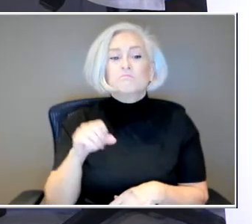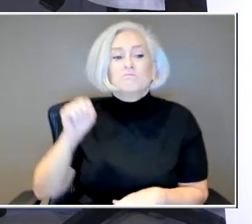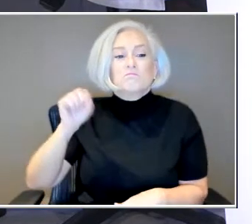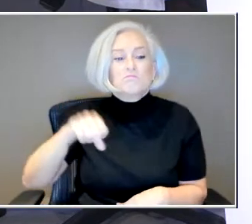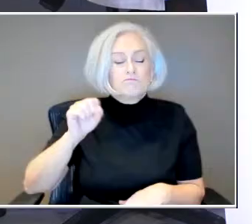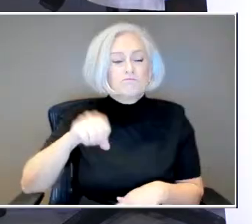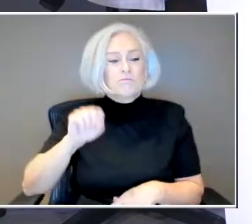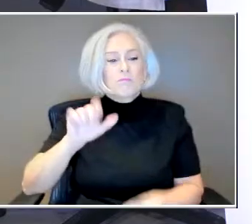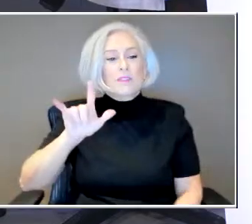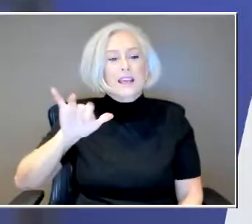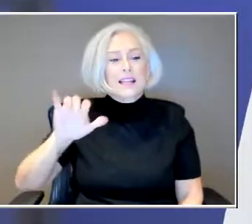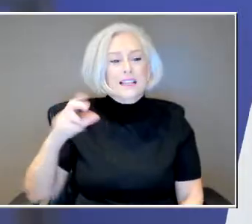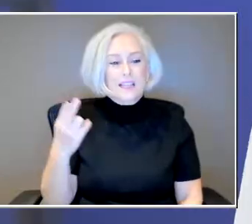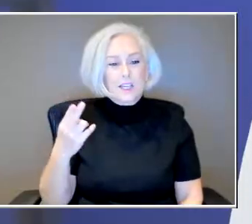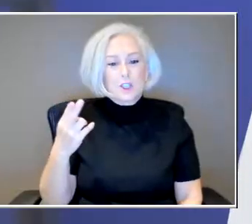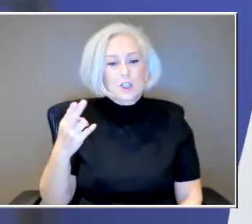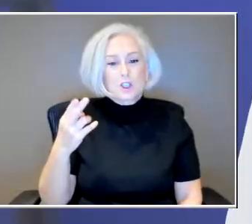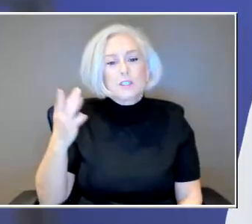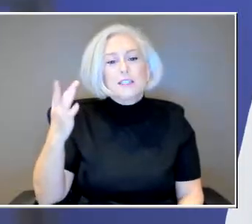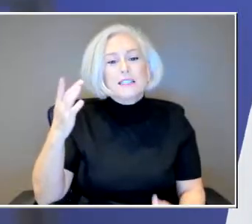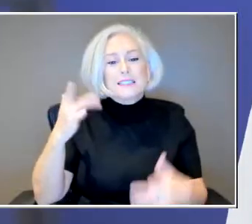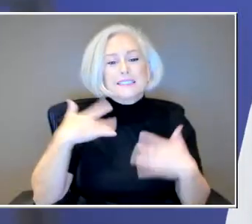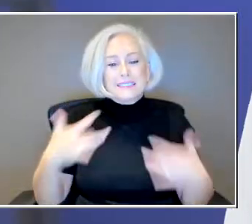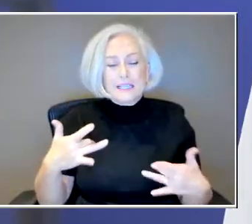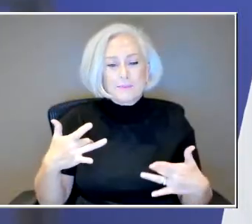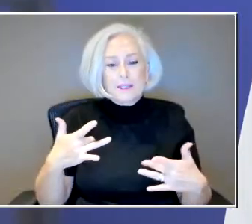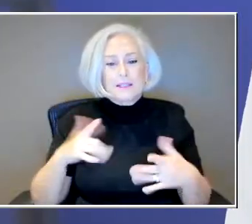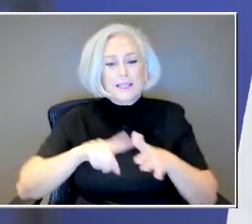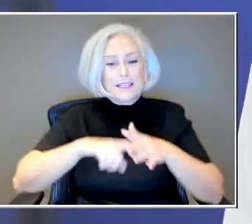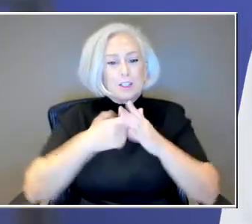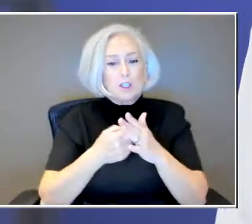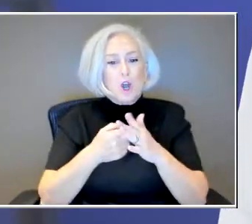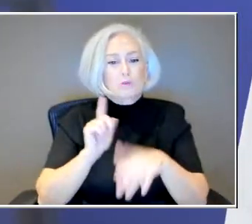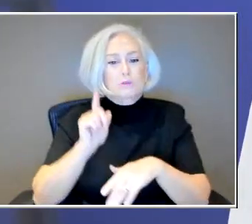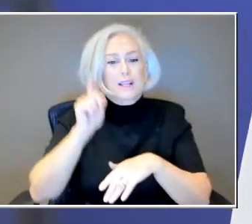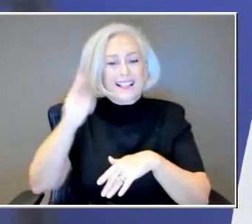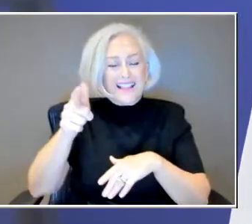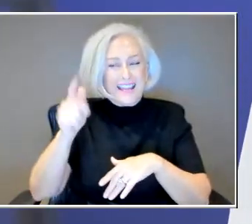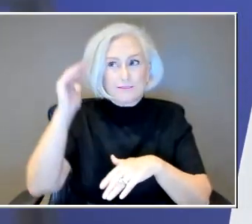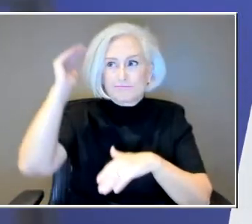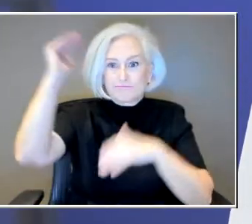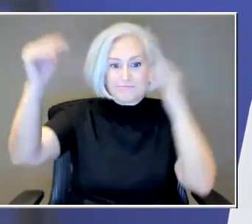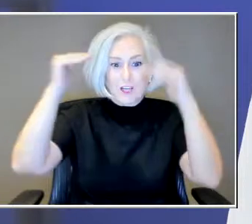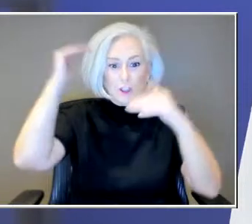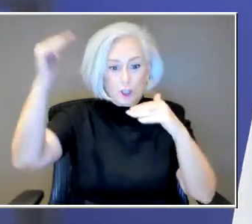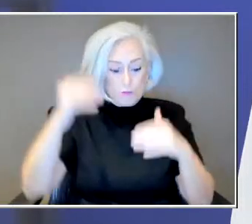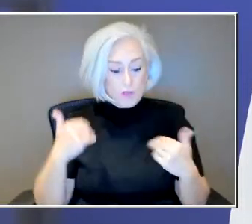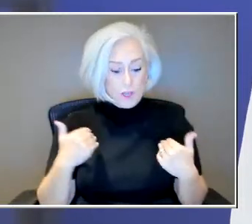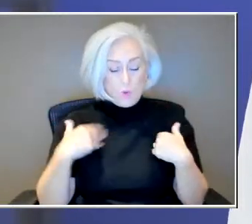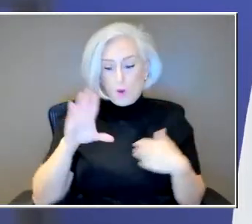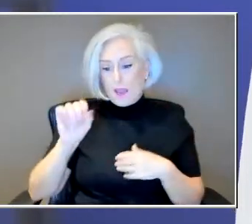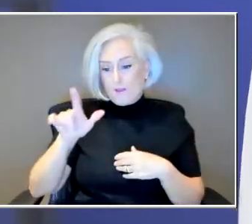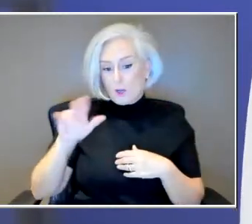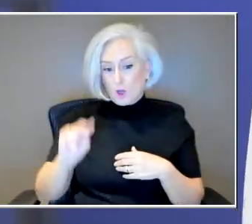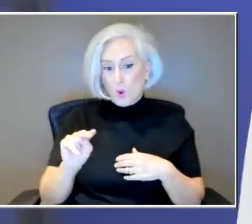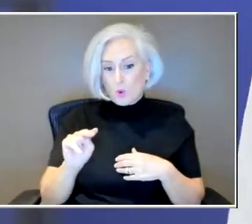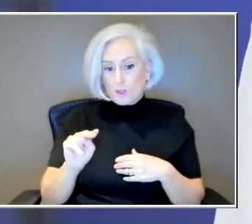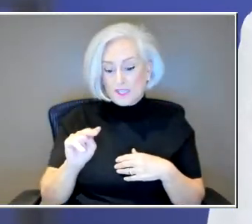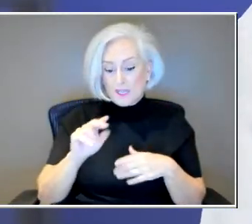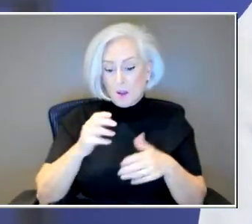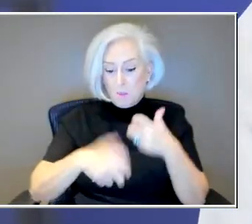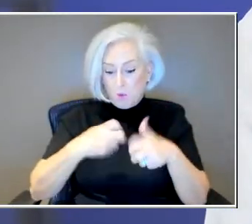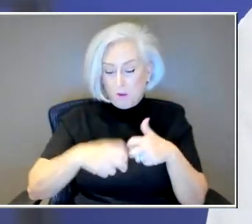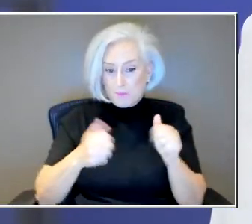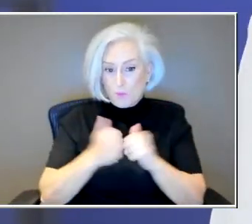syndrome is what we call an adult onset cancer syndrome. There are colon cancer conditions that happen in children, but the one Lynch syndrome